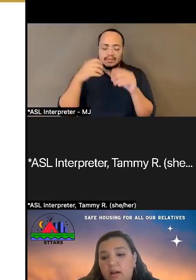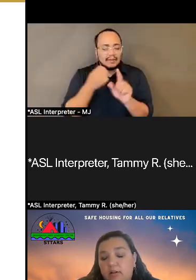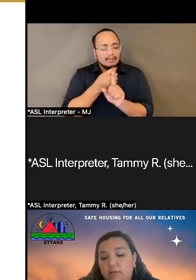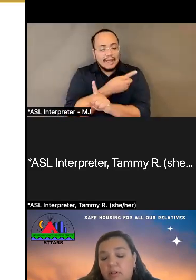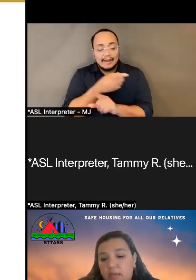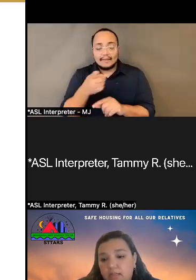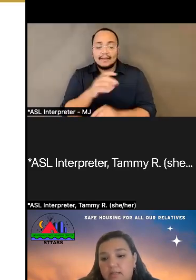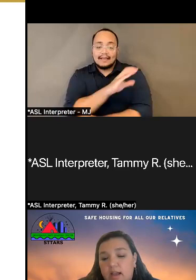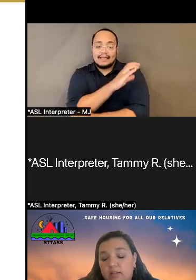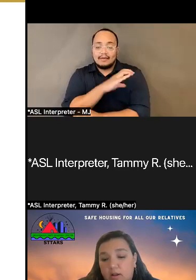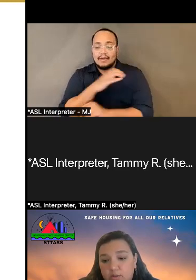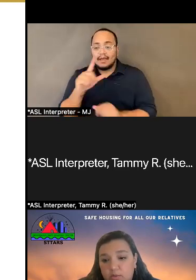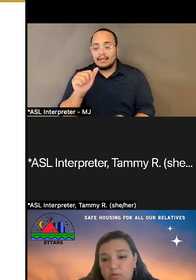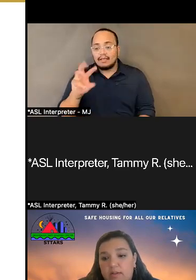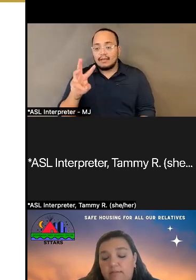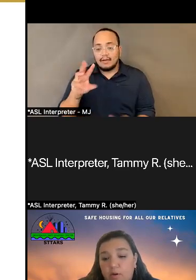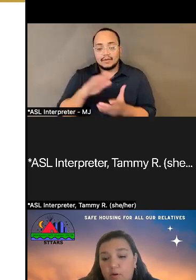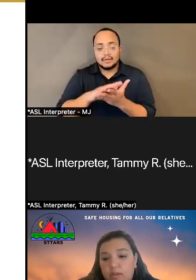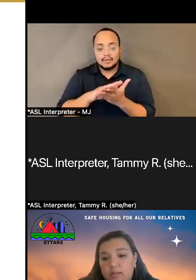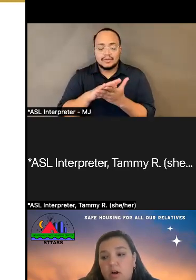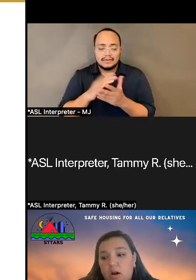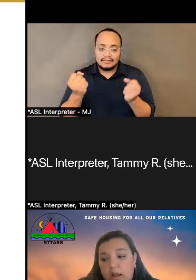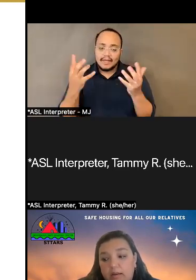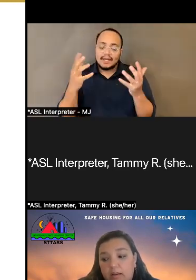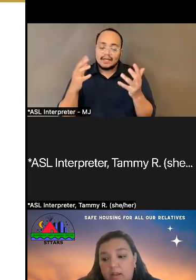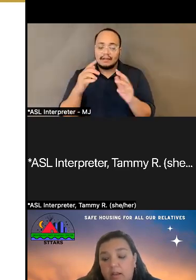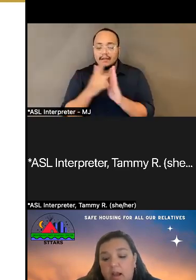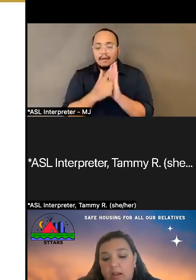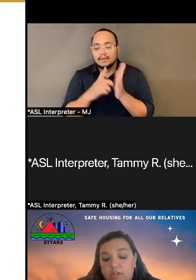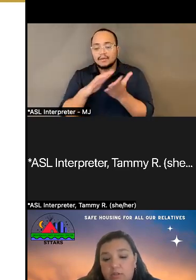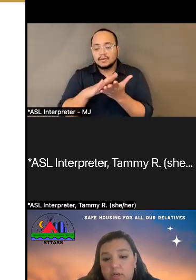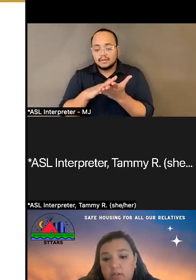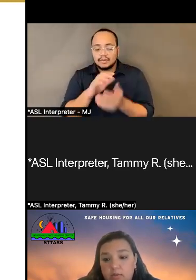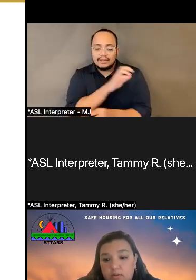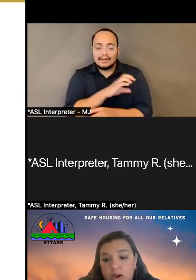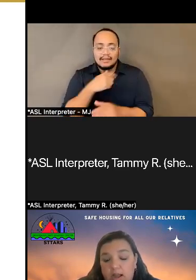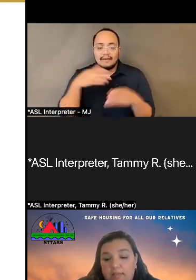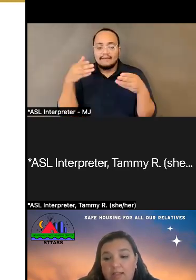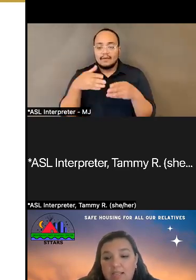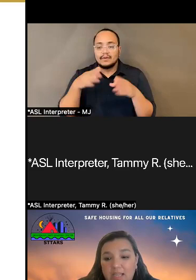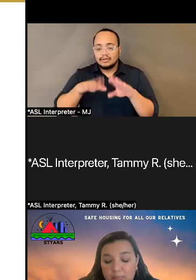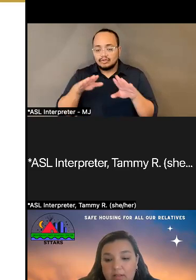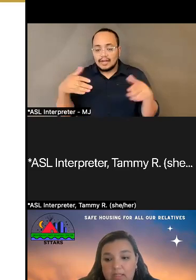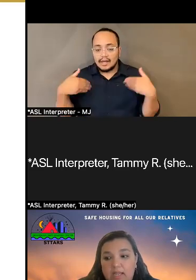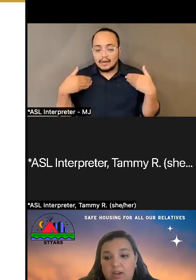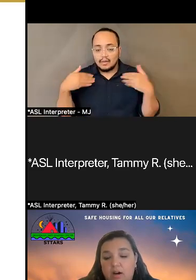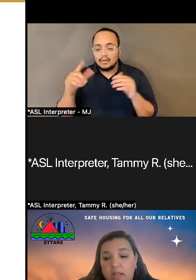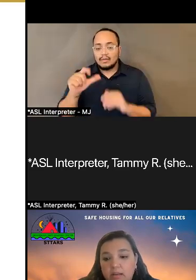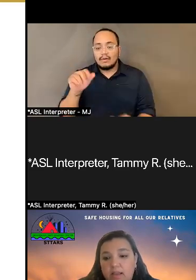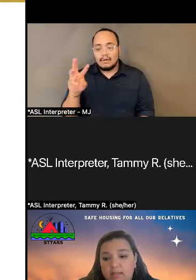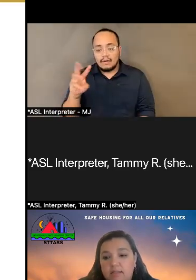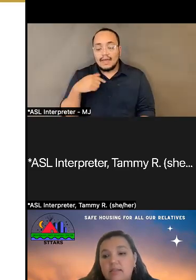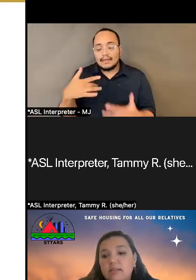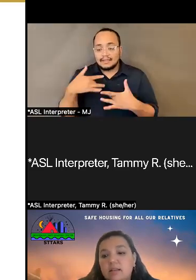are a lot of clinics at law schools that focus on children and youth law, and they typically take